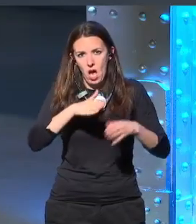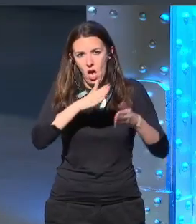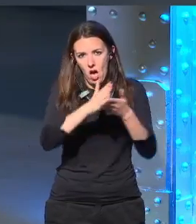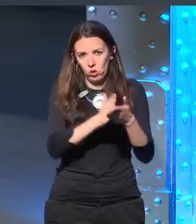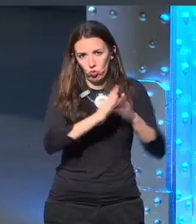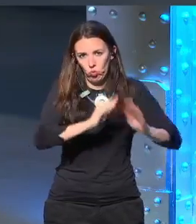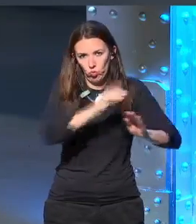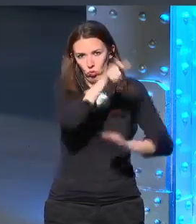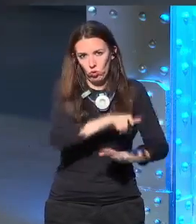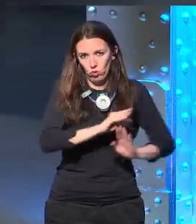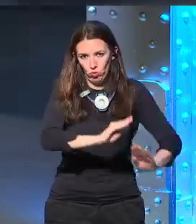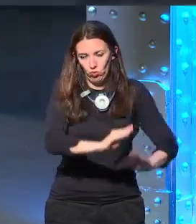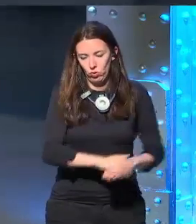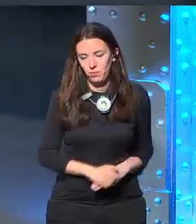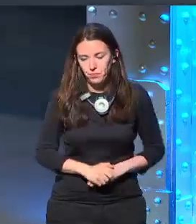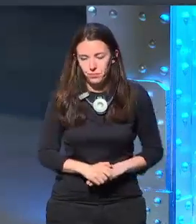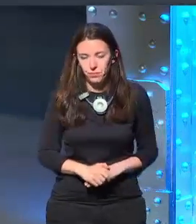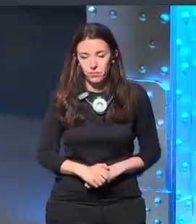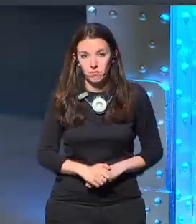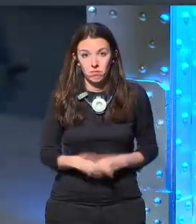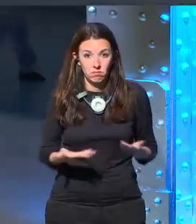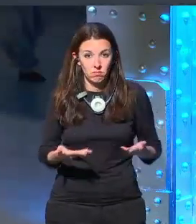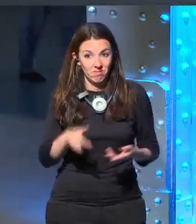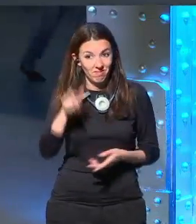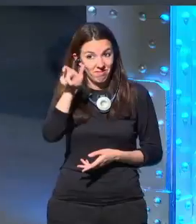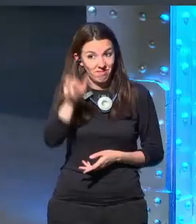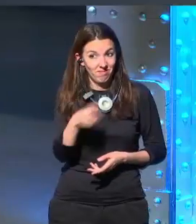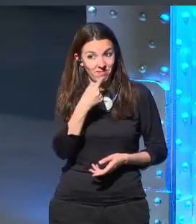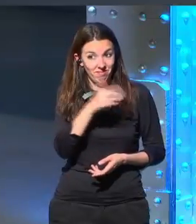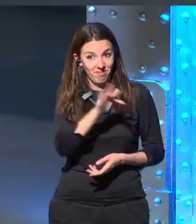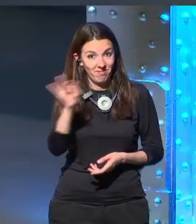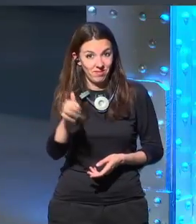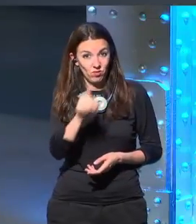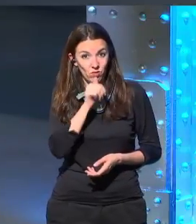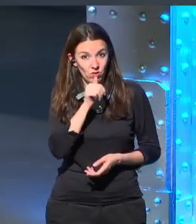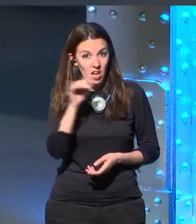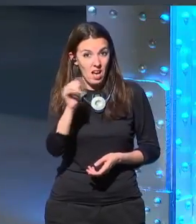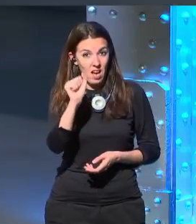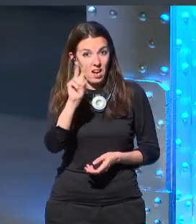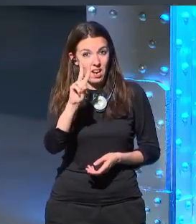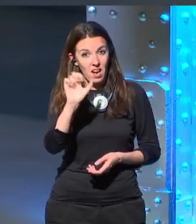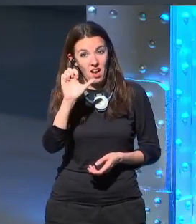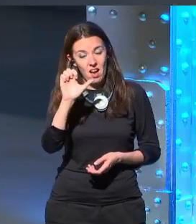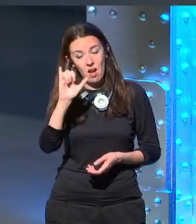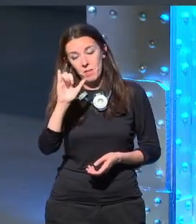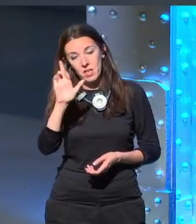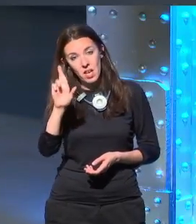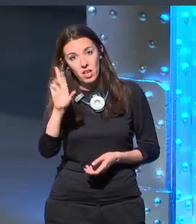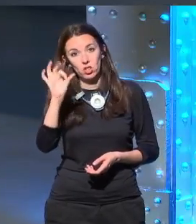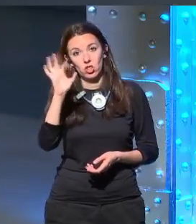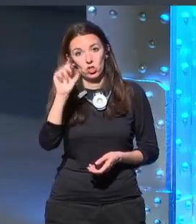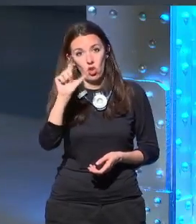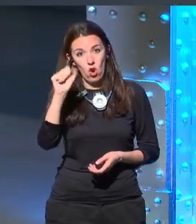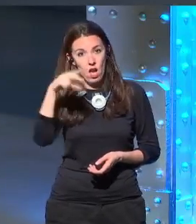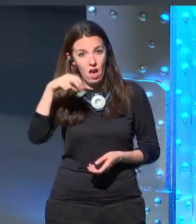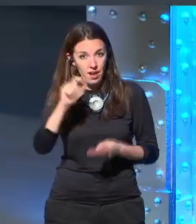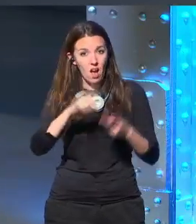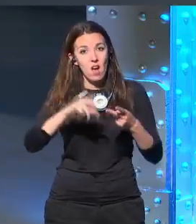Telefónica has made to the study of this genius. And before I leave the floor to Javier Solana